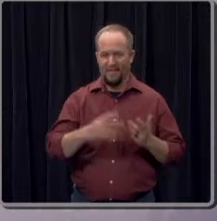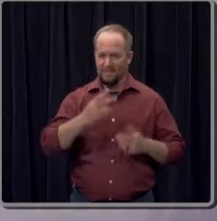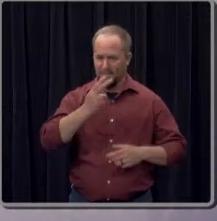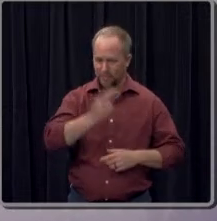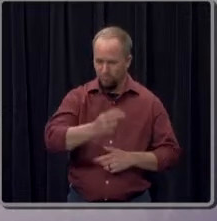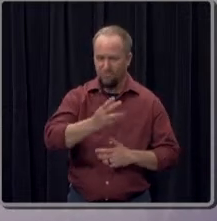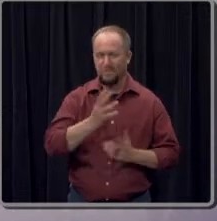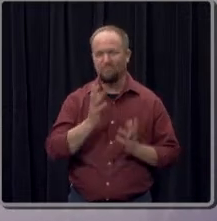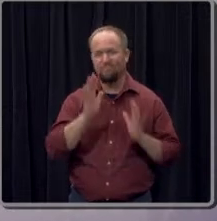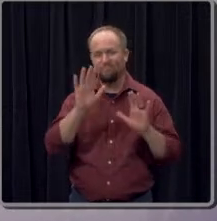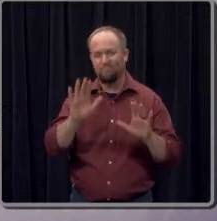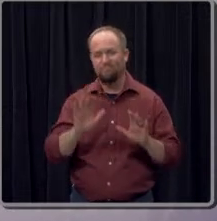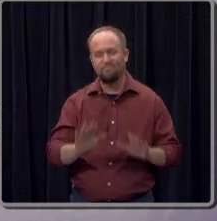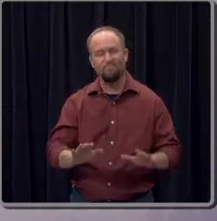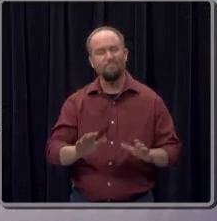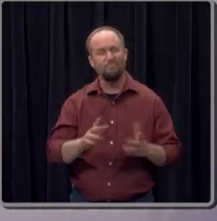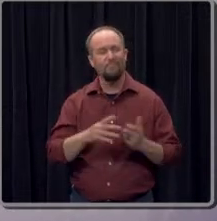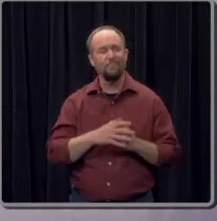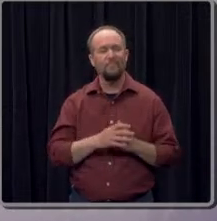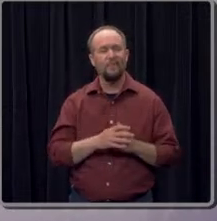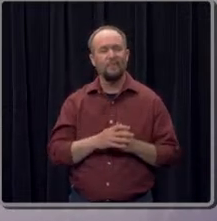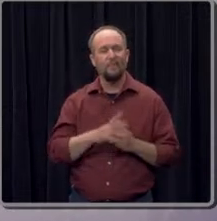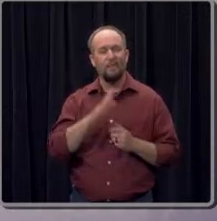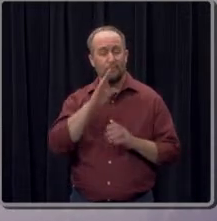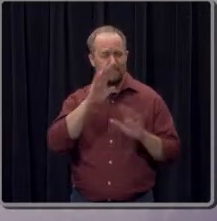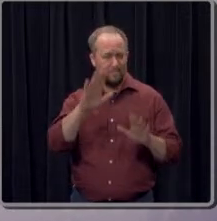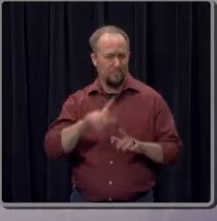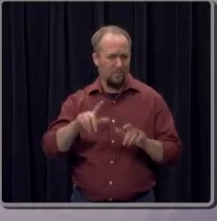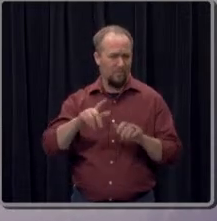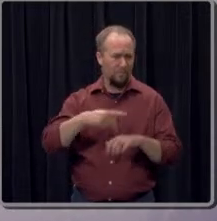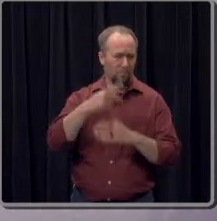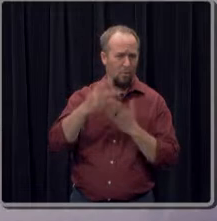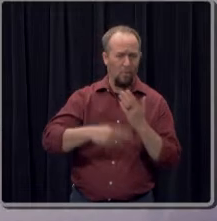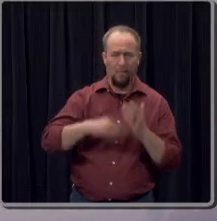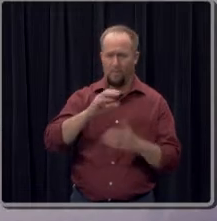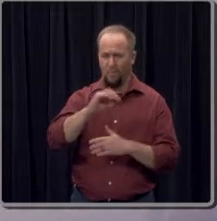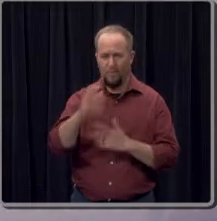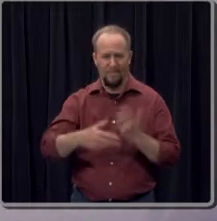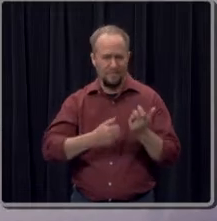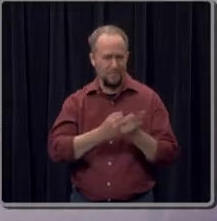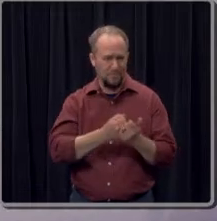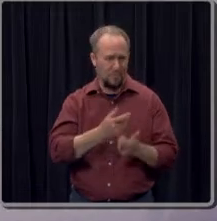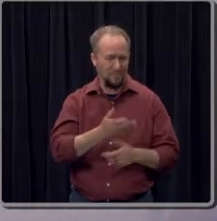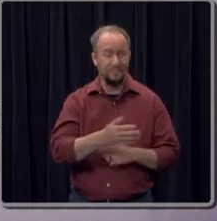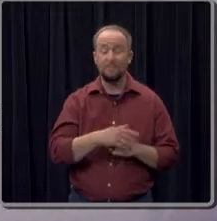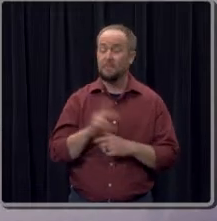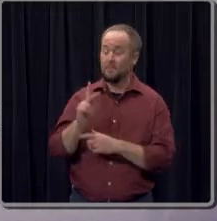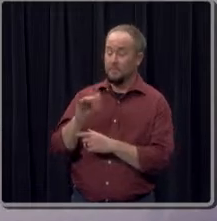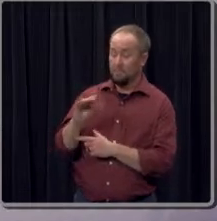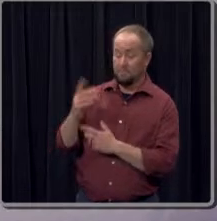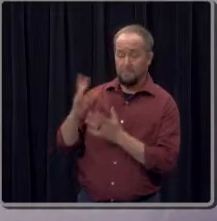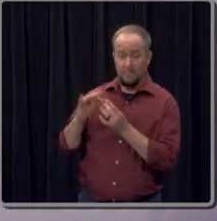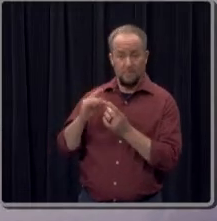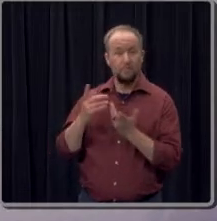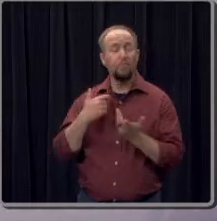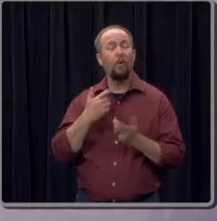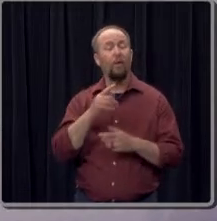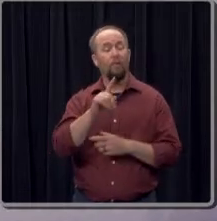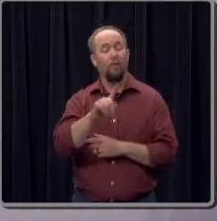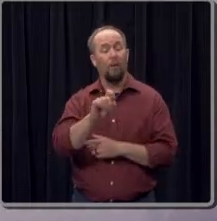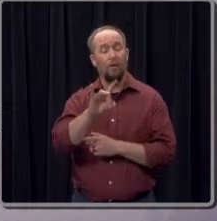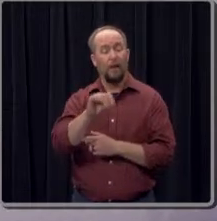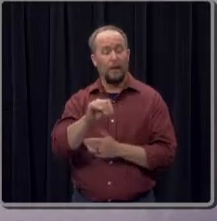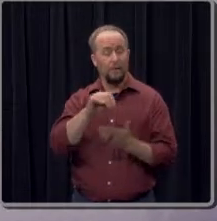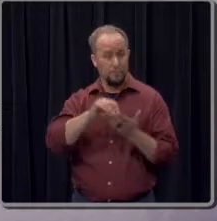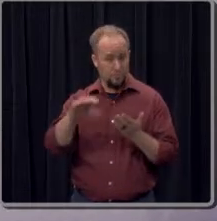very long-standing program that Olathe has supported. And Kim mentioned we do serve 180 students.